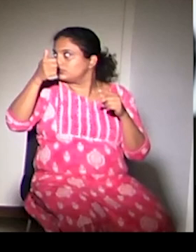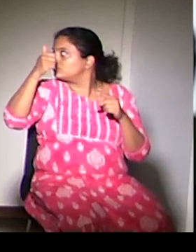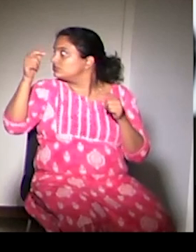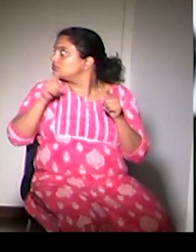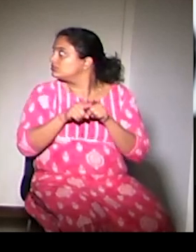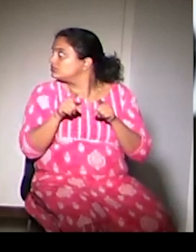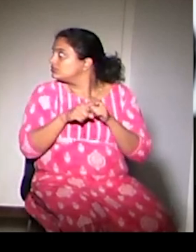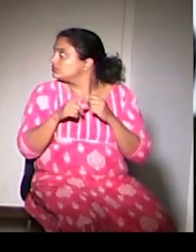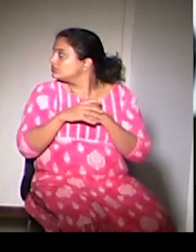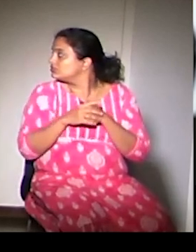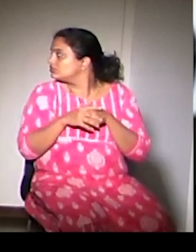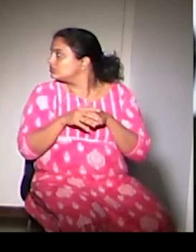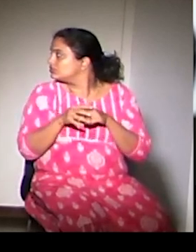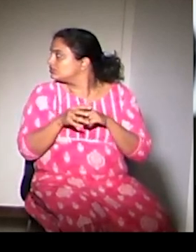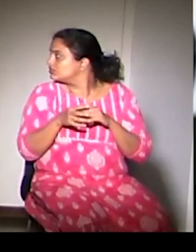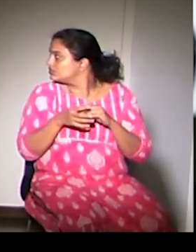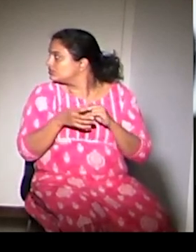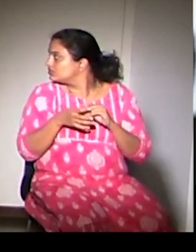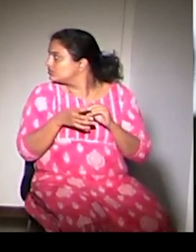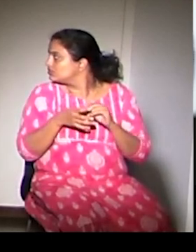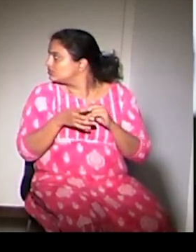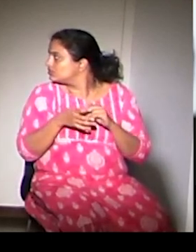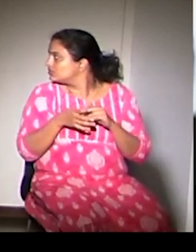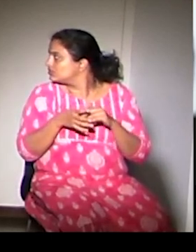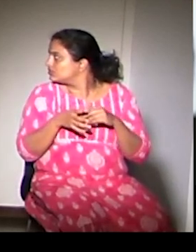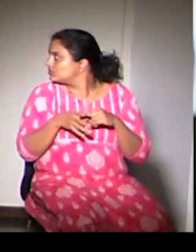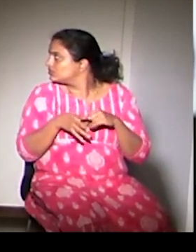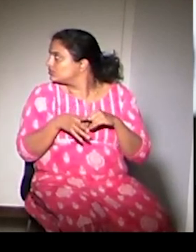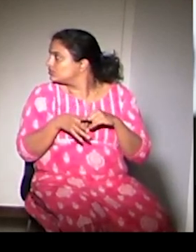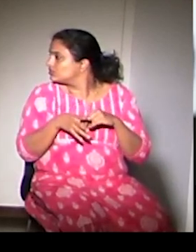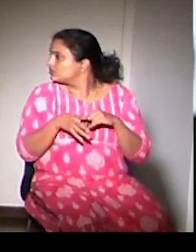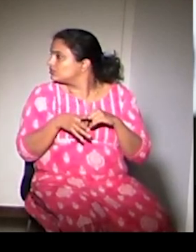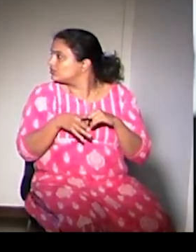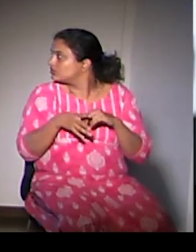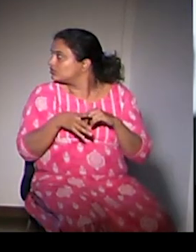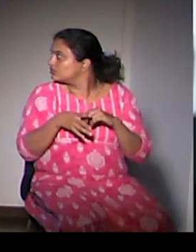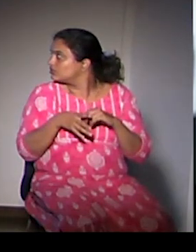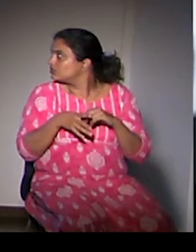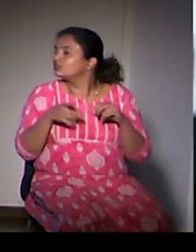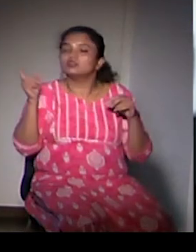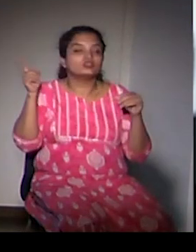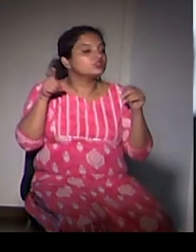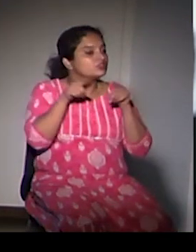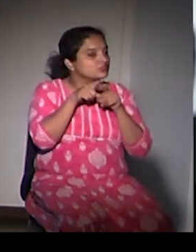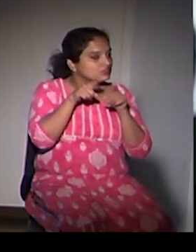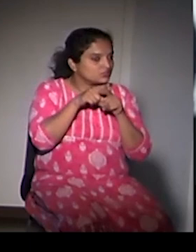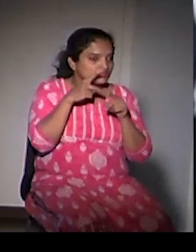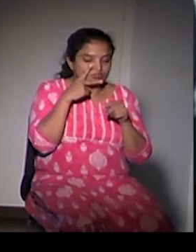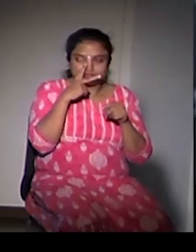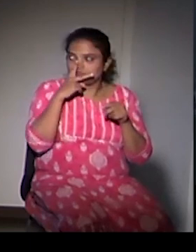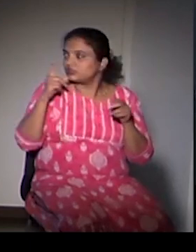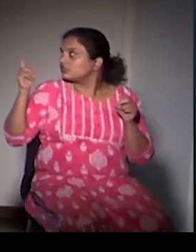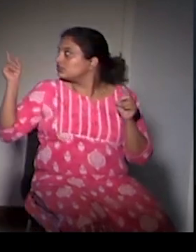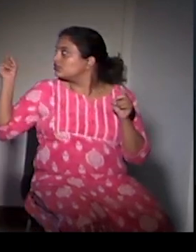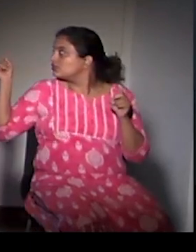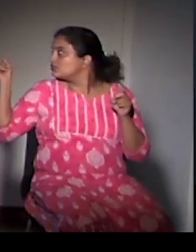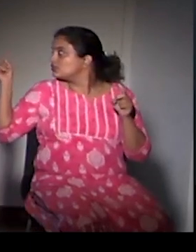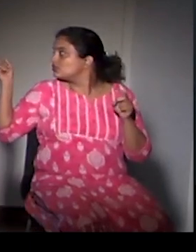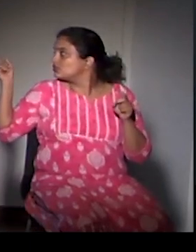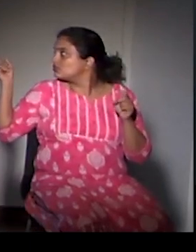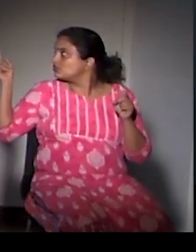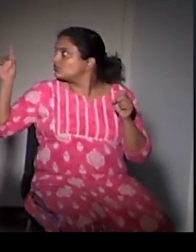at. And there are some similar ones in this very unusual group